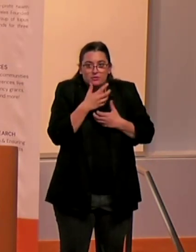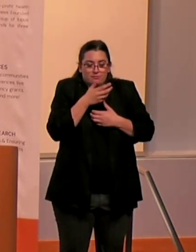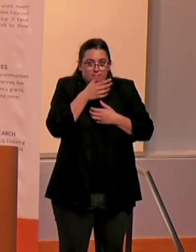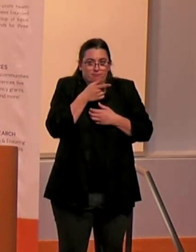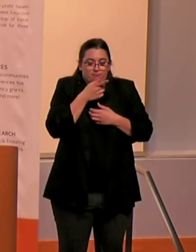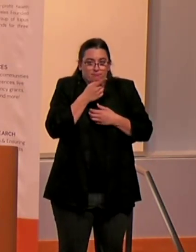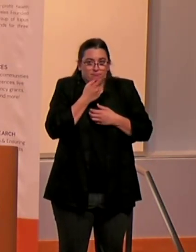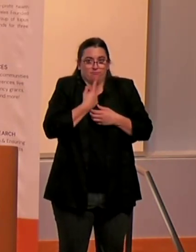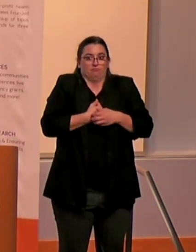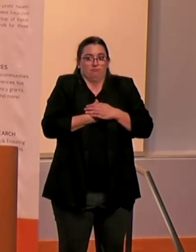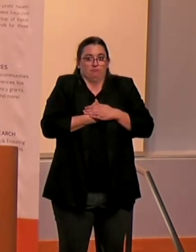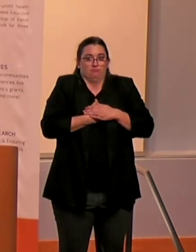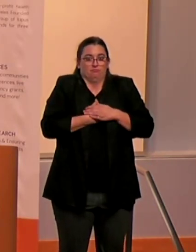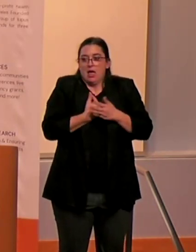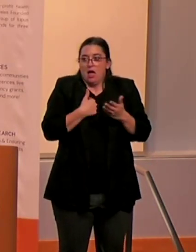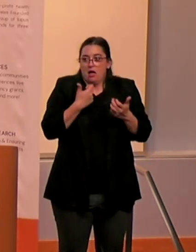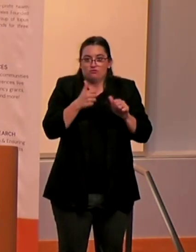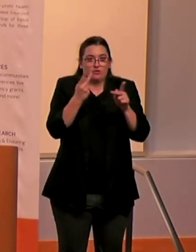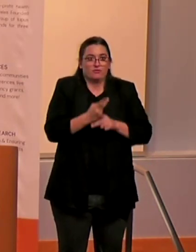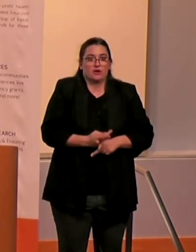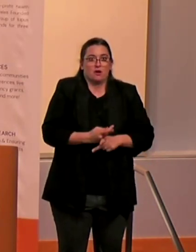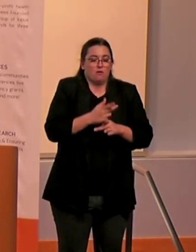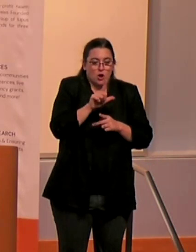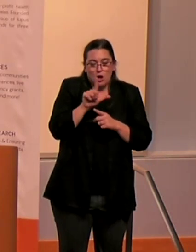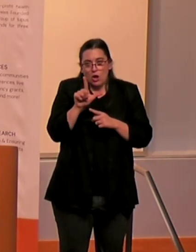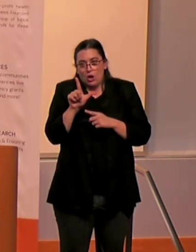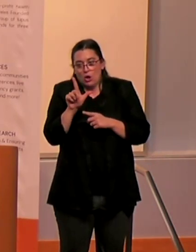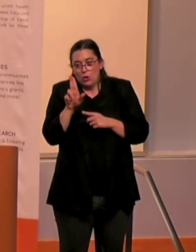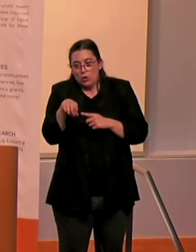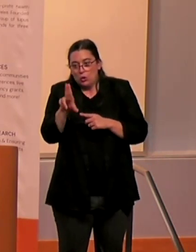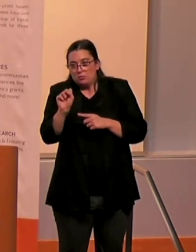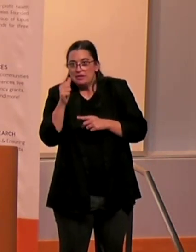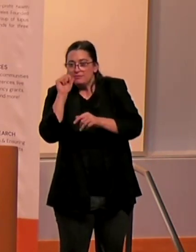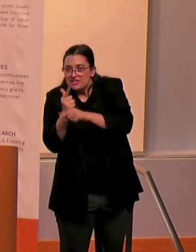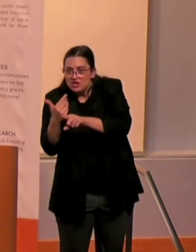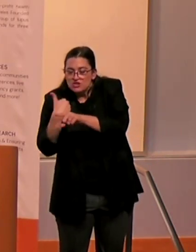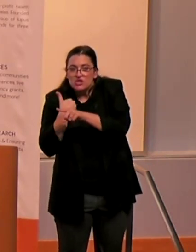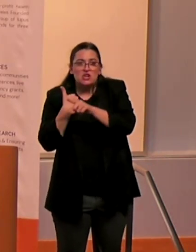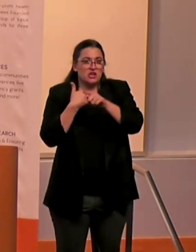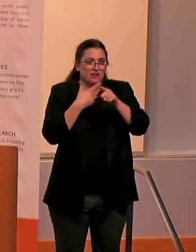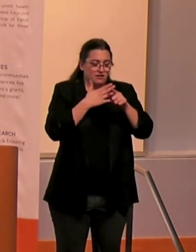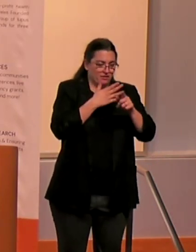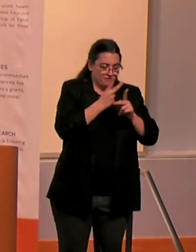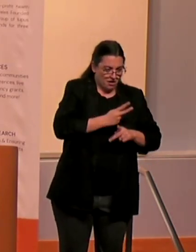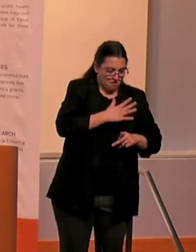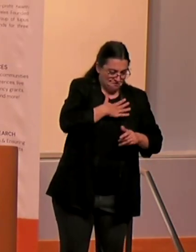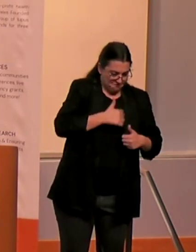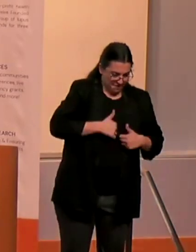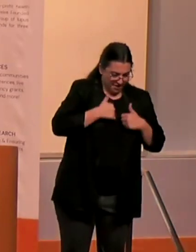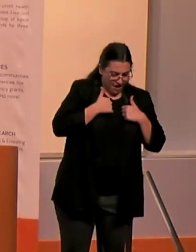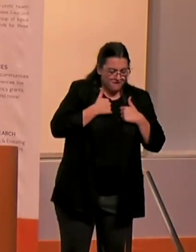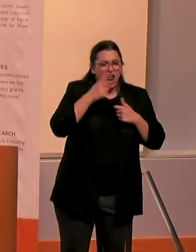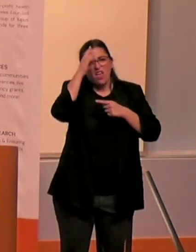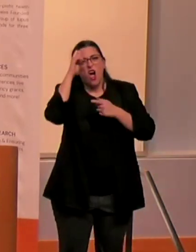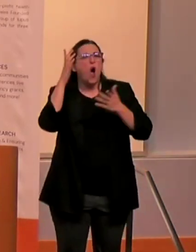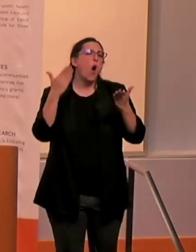things, trying to figure life out, trying to figure out like what this lupus thing is. Maybe it's maybe it's something like a